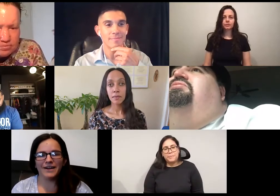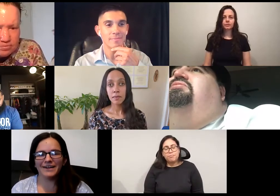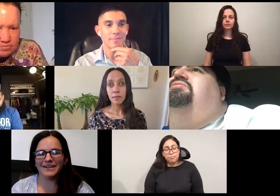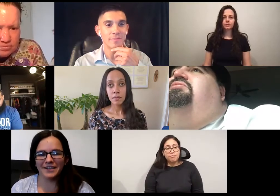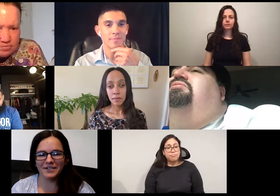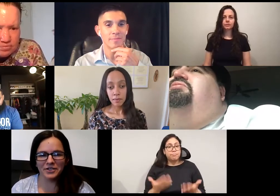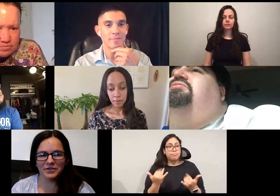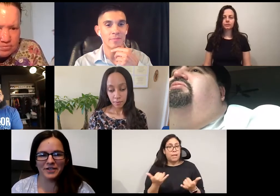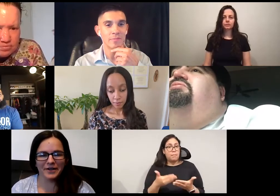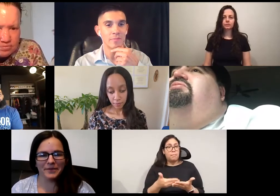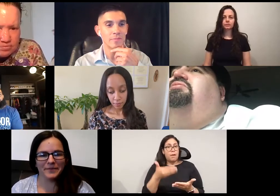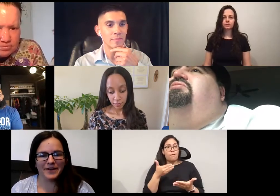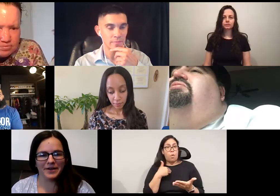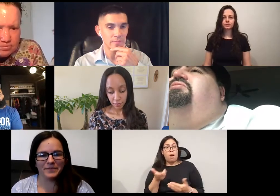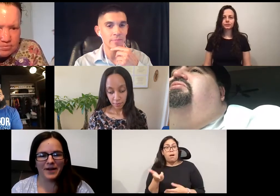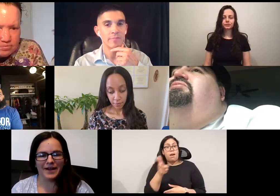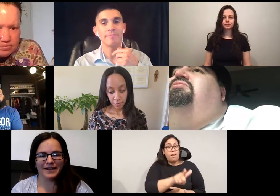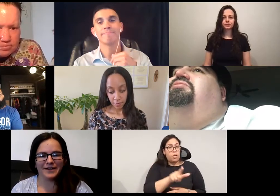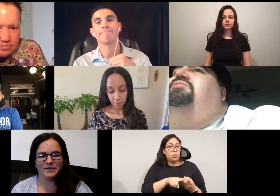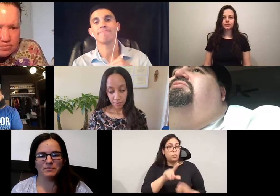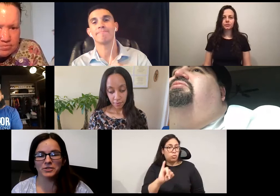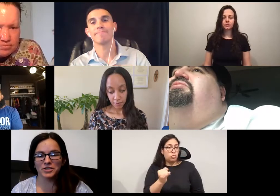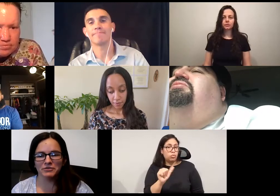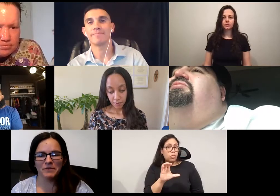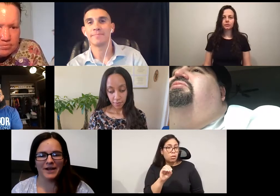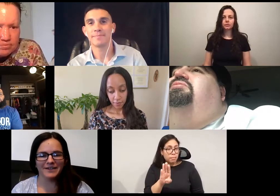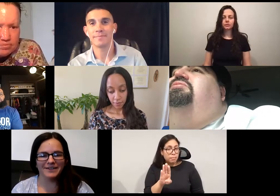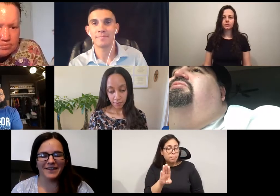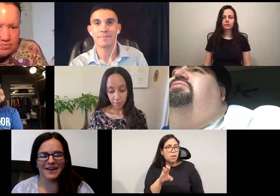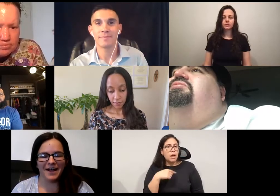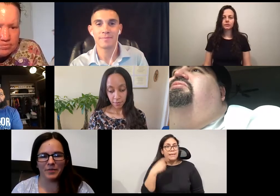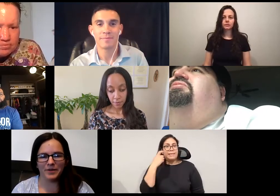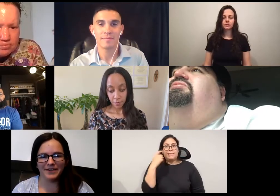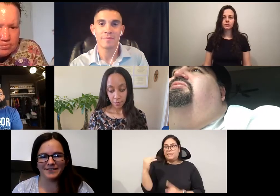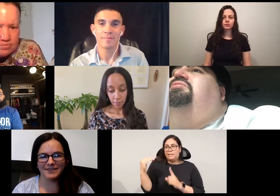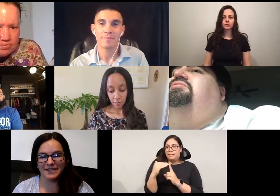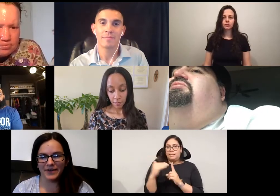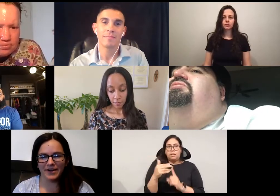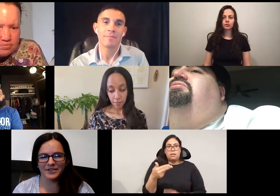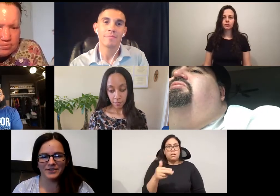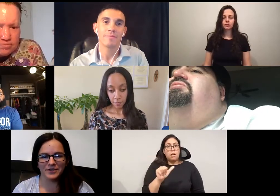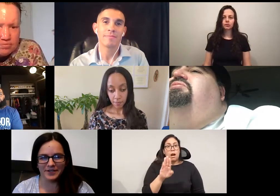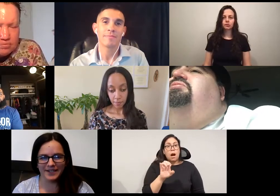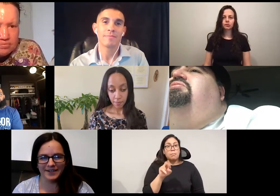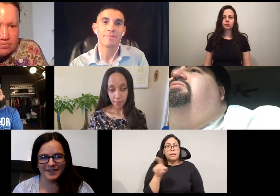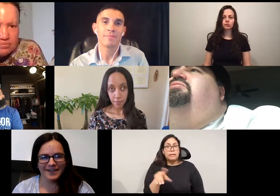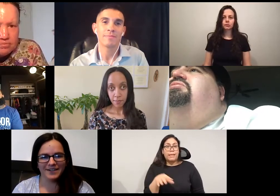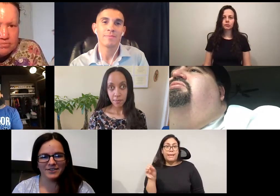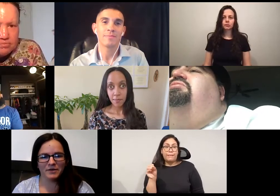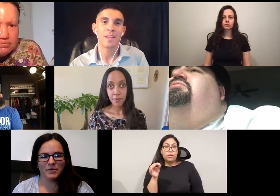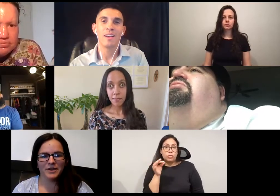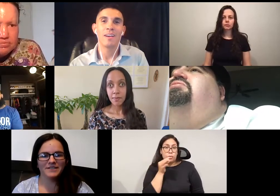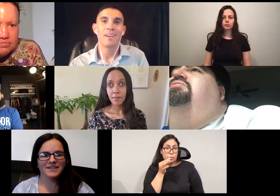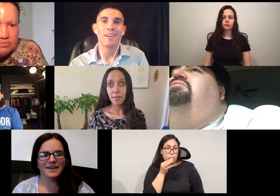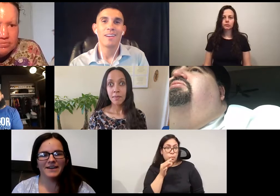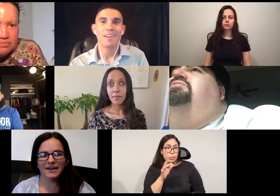Before I get to you, Jacob, I was just reminded that Haben is leaving us early. And so